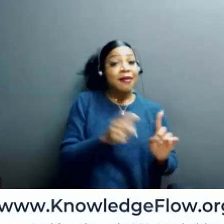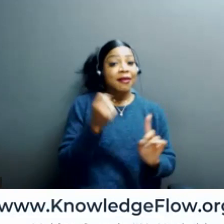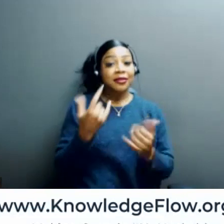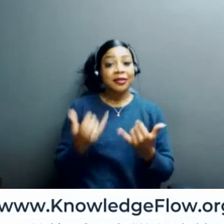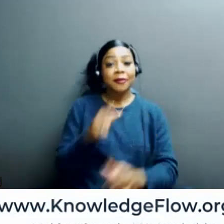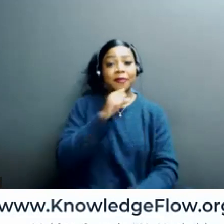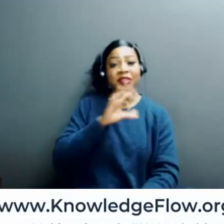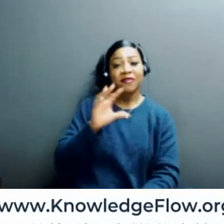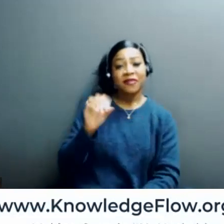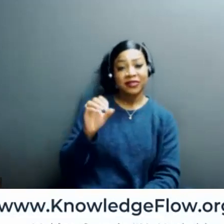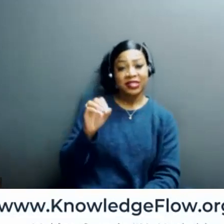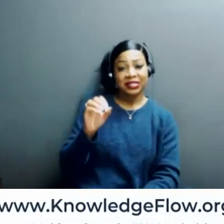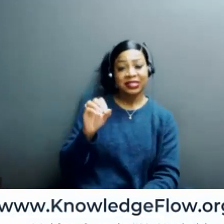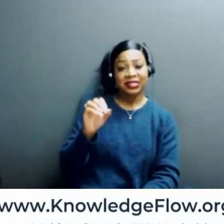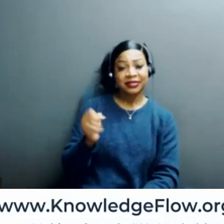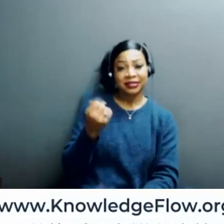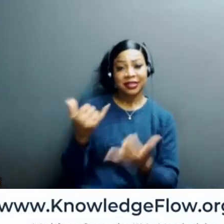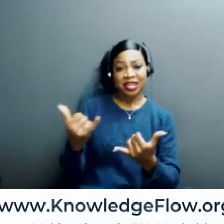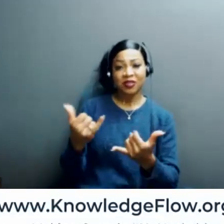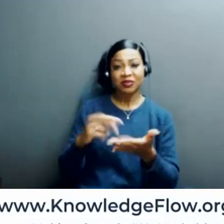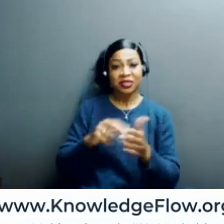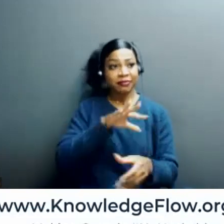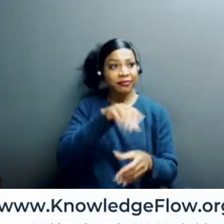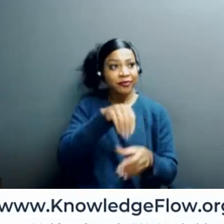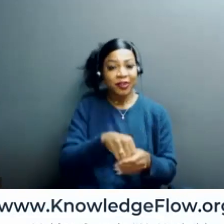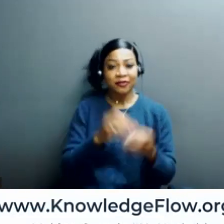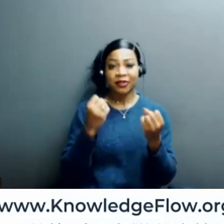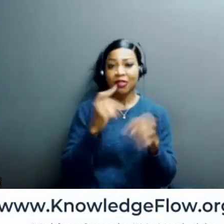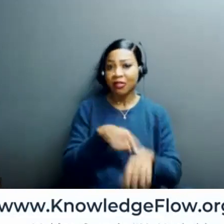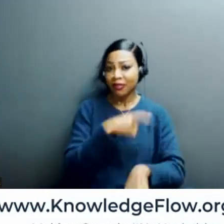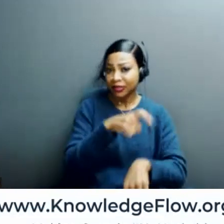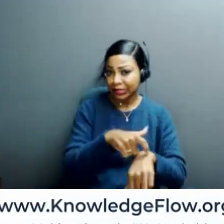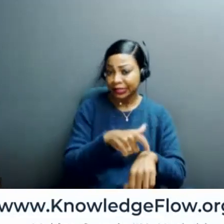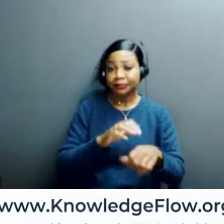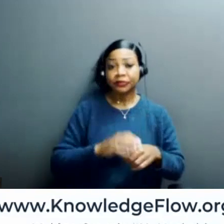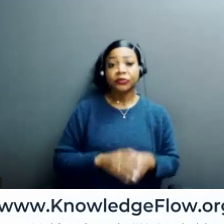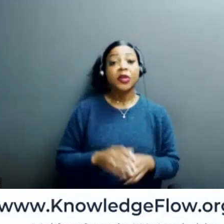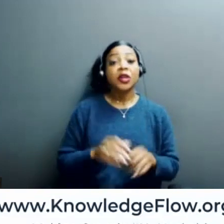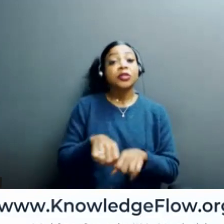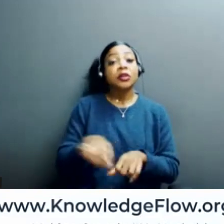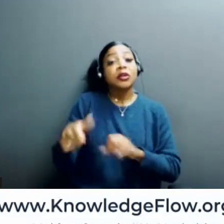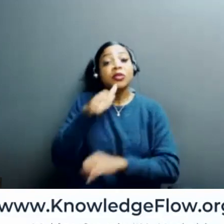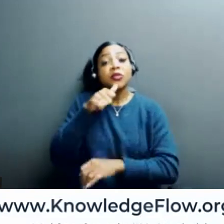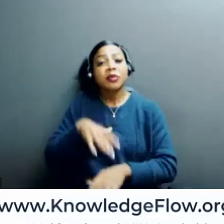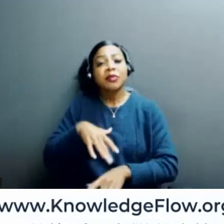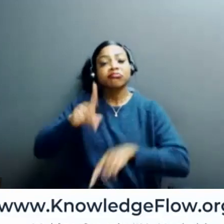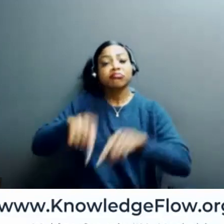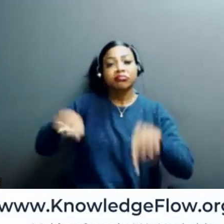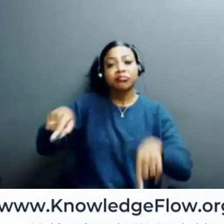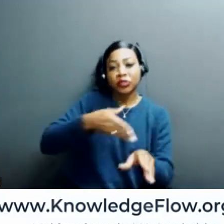um but and I and because of that I bring unique advantages and so do other women in various careers not to cyber security